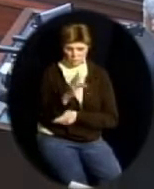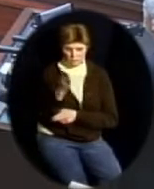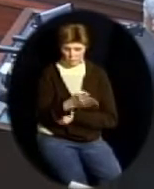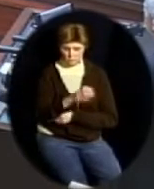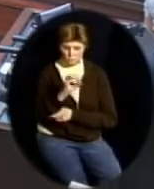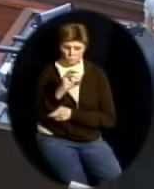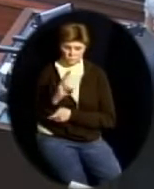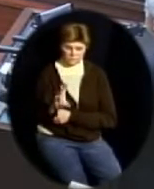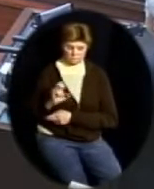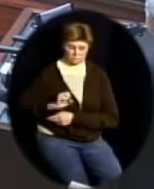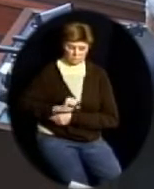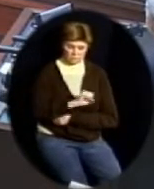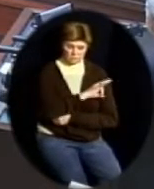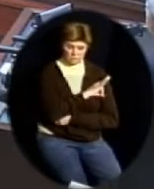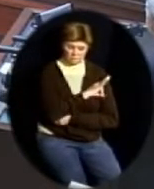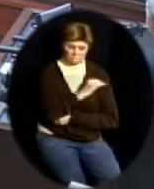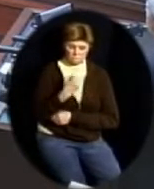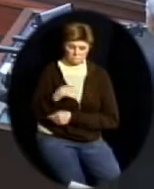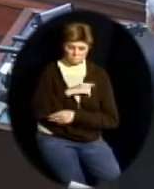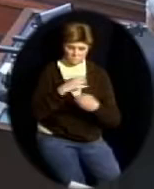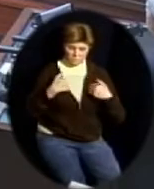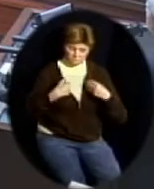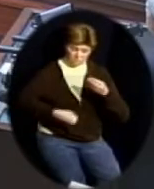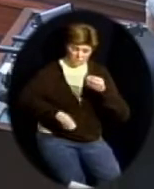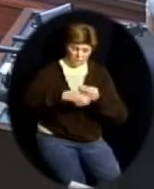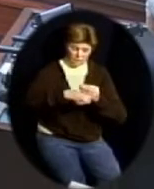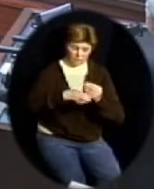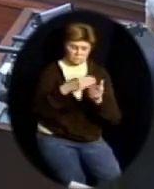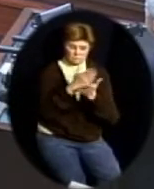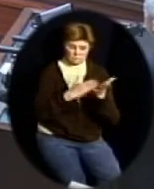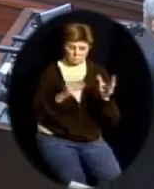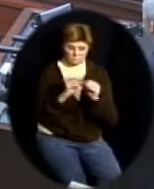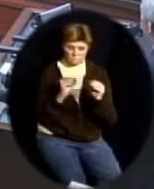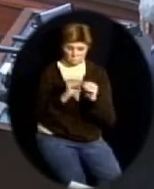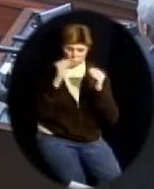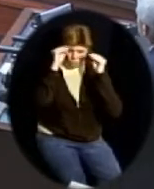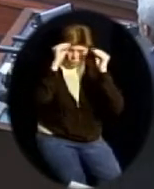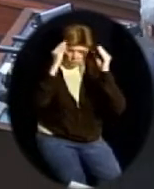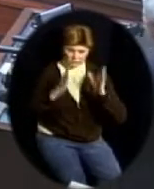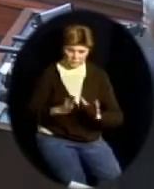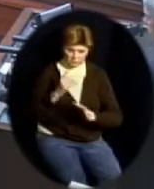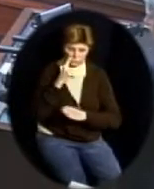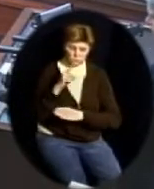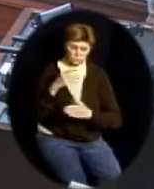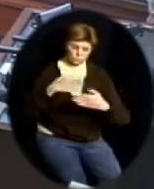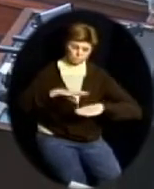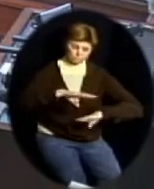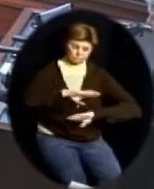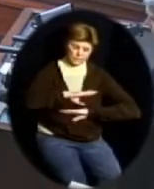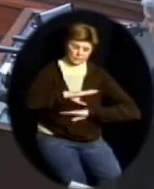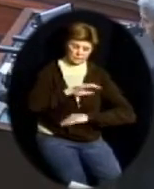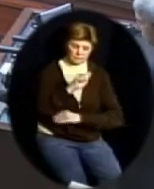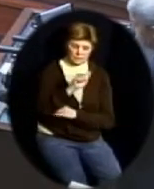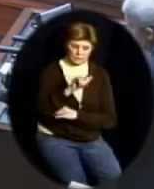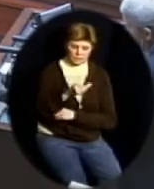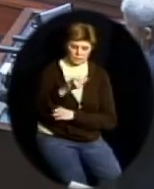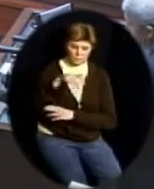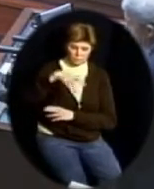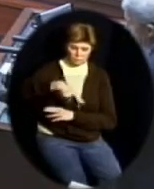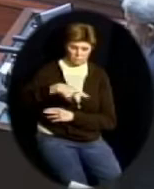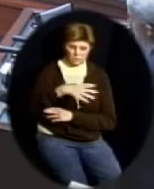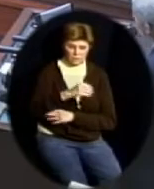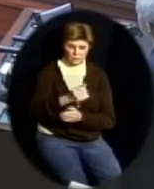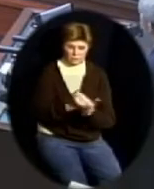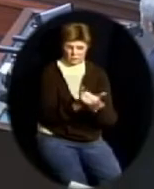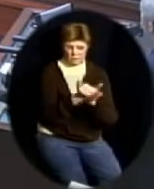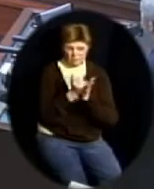budget additional teachers for meeting AYP and helping us reach